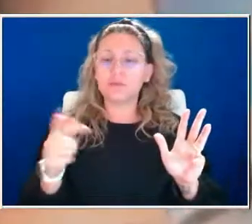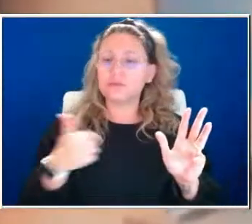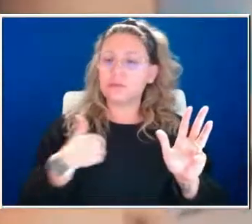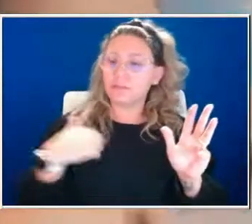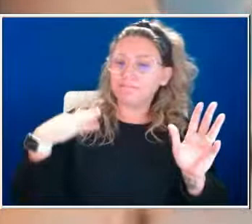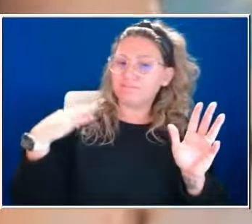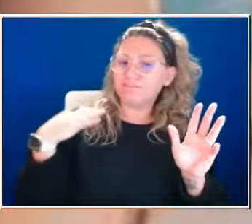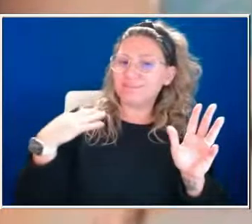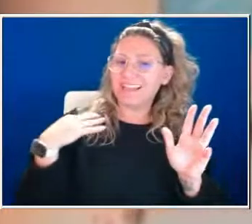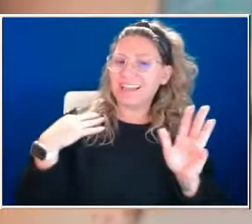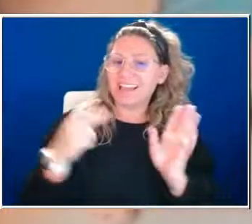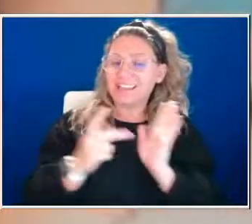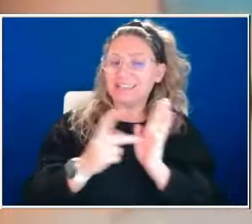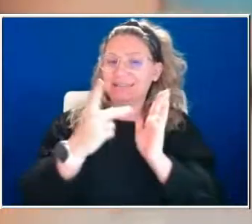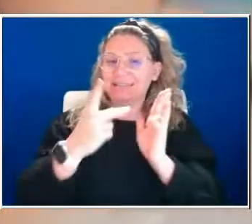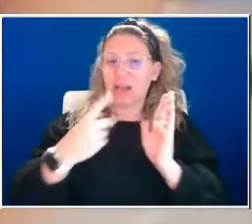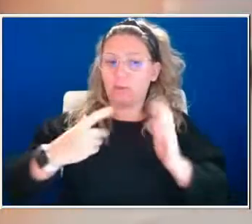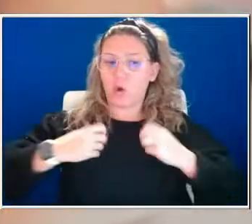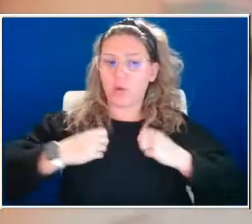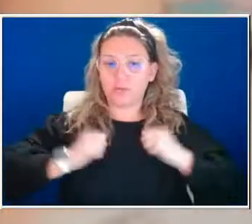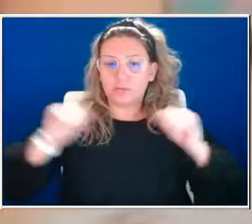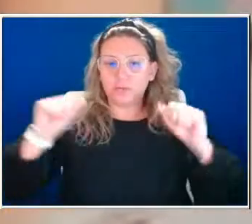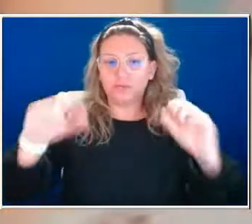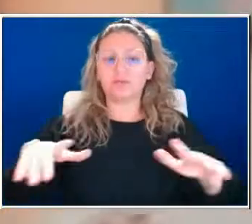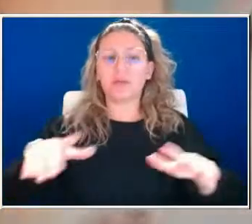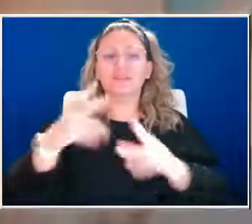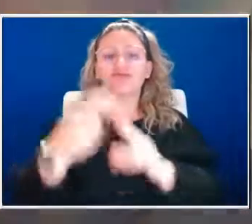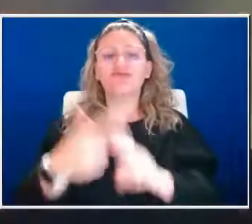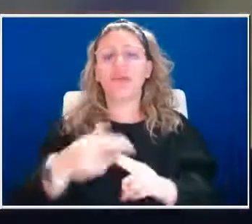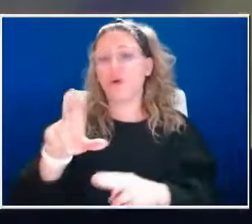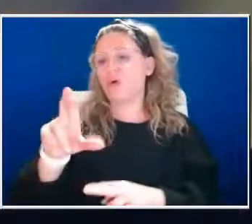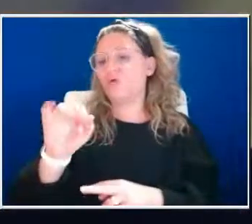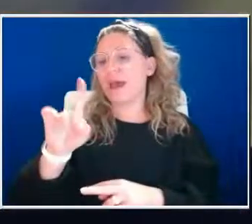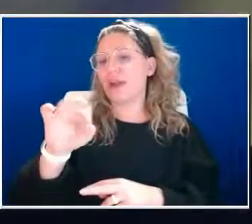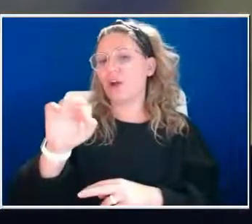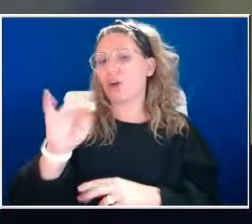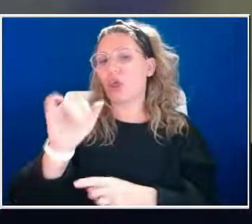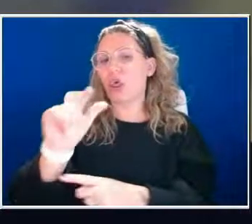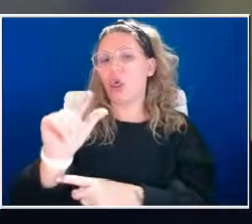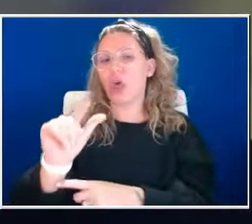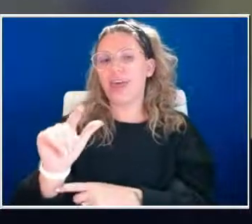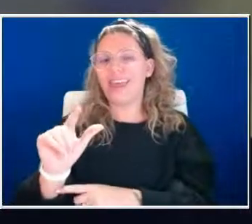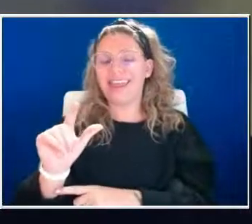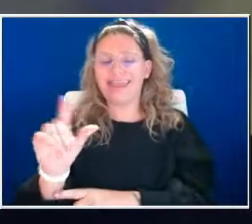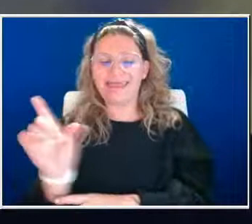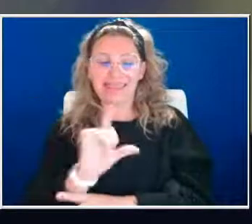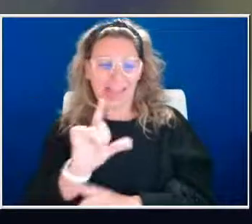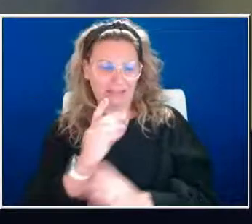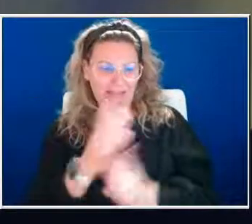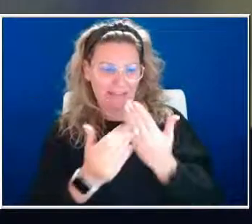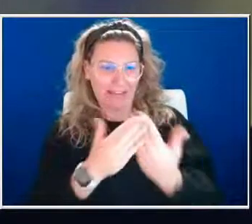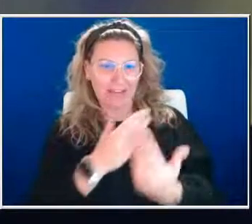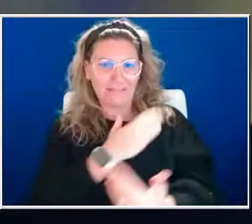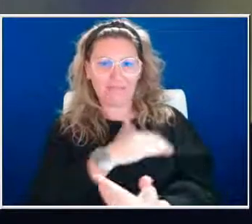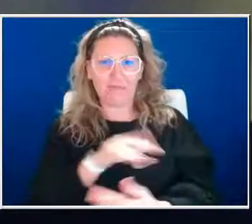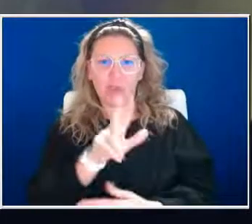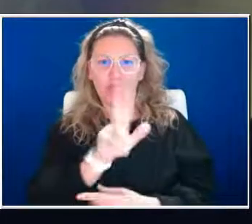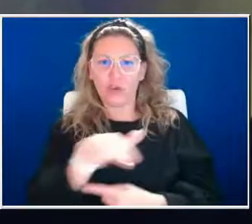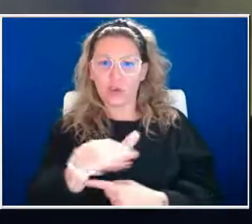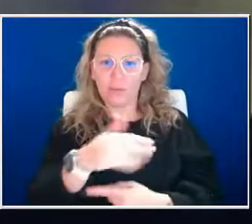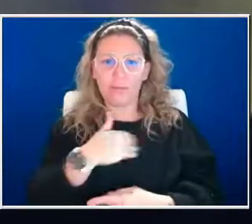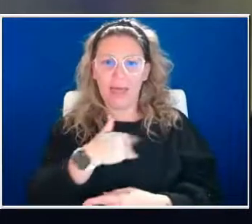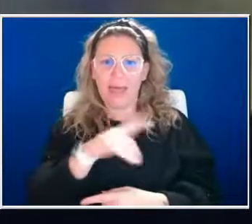double mastectomy with, they call it a radical mastectomy on your left-hand side, where they take, I think she ended up taking 33 of my lymph nodes.